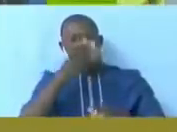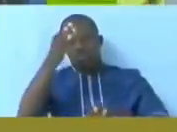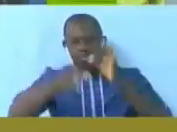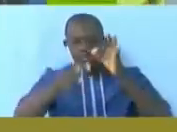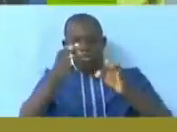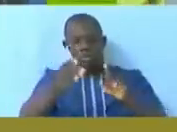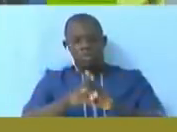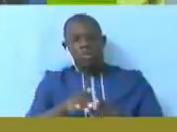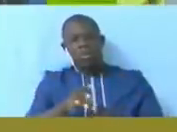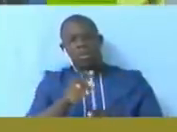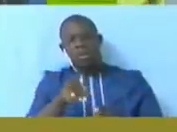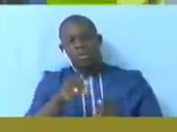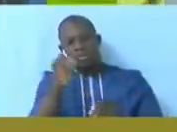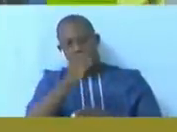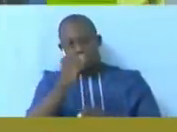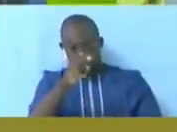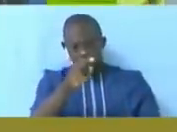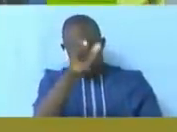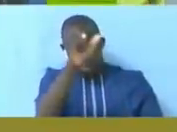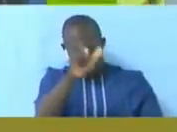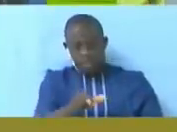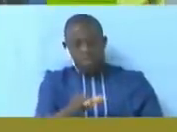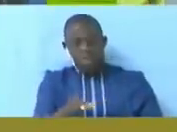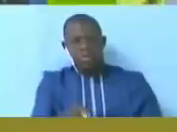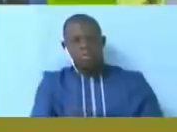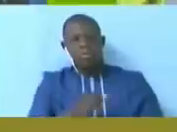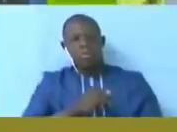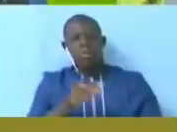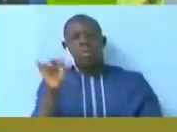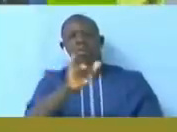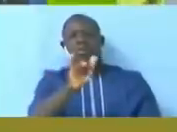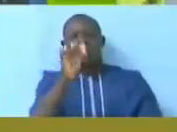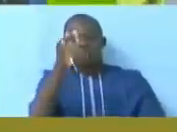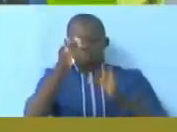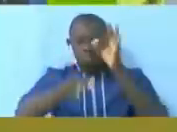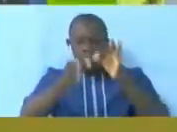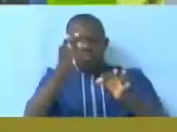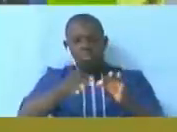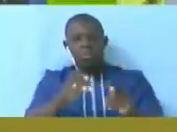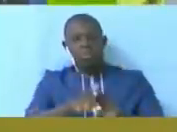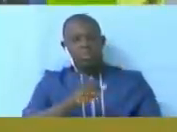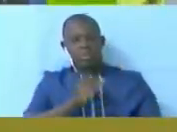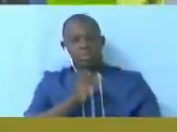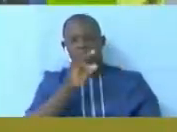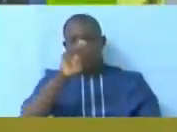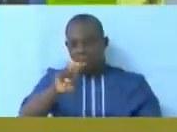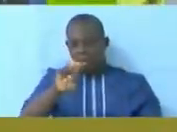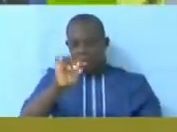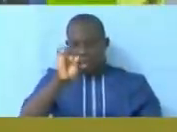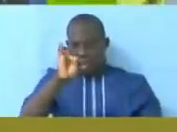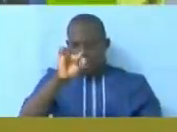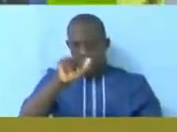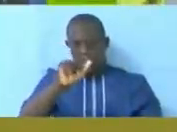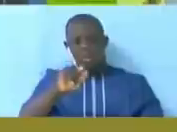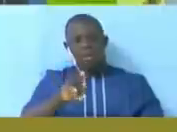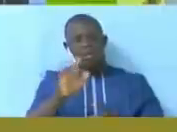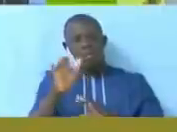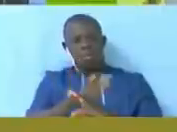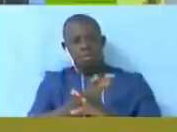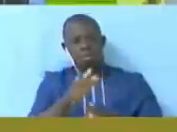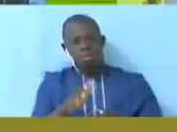ngana kiti oganye manda kiti case ganye wara manda kiti onka case juma. He said, and I see his clients.